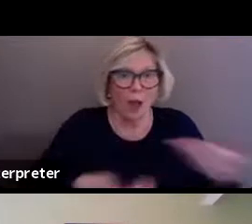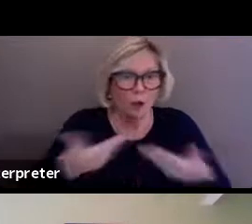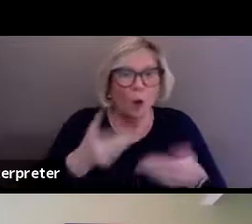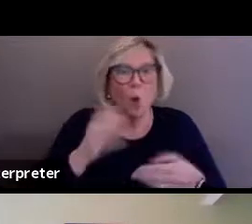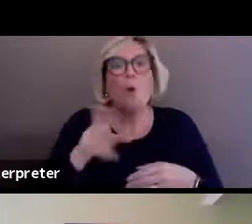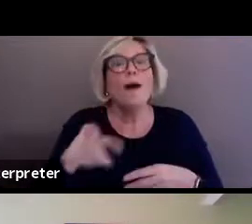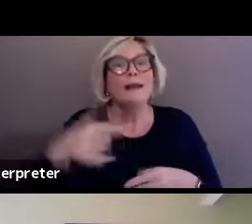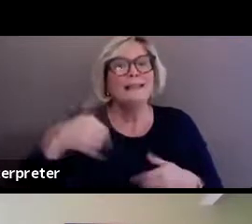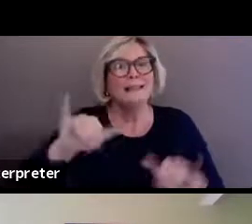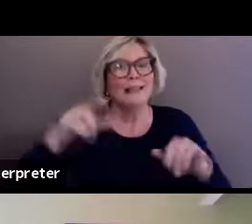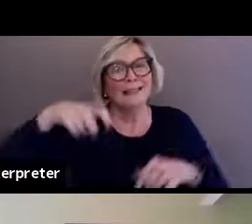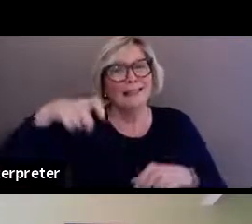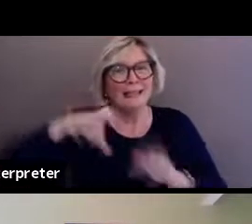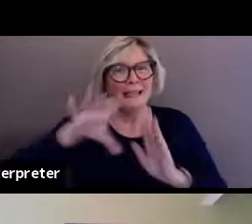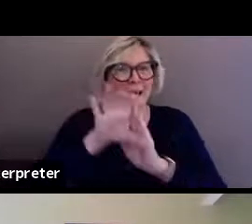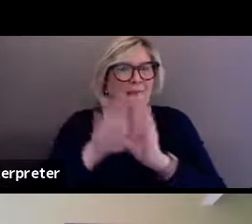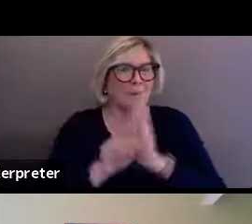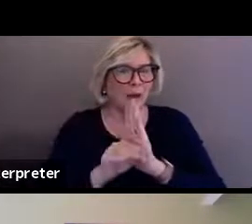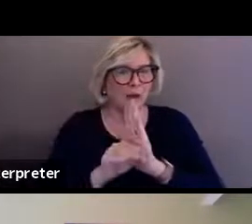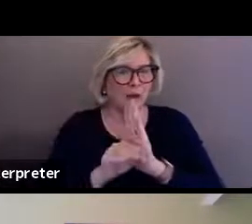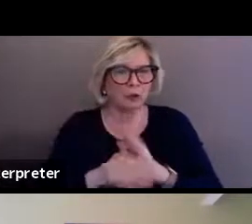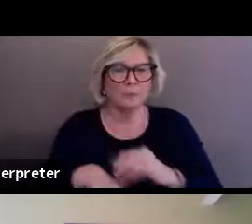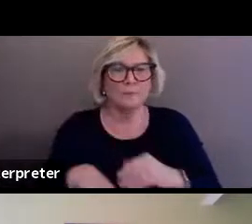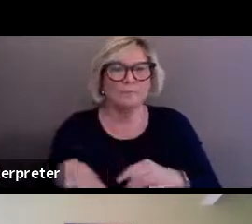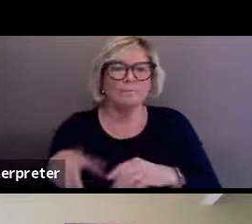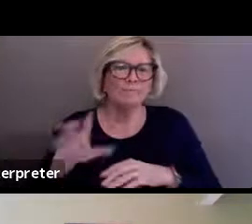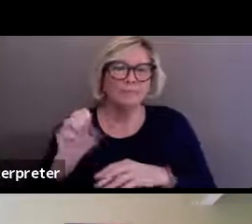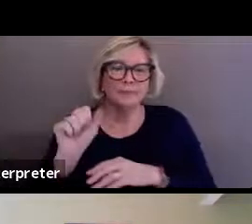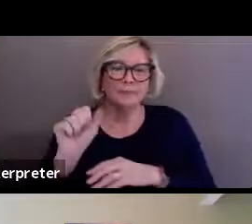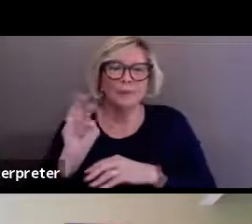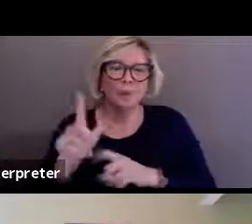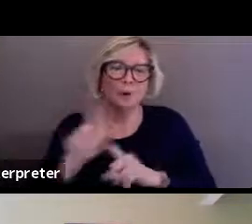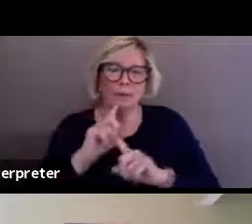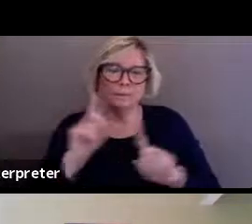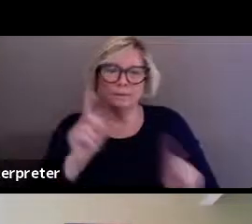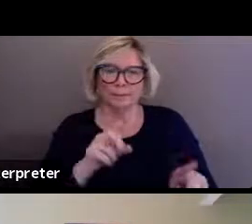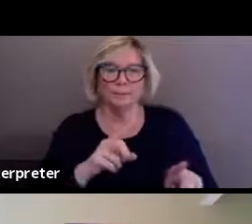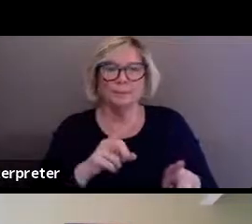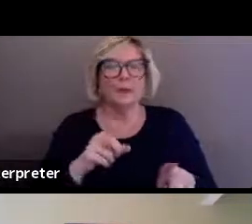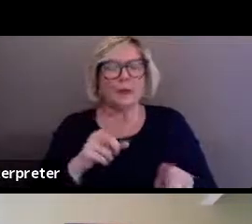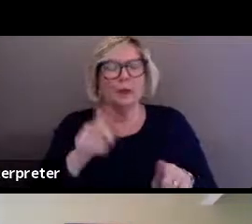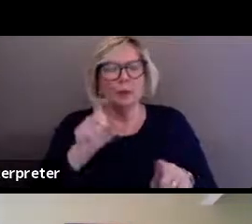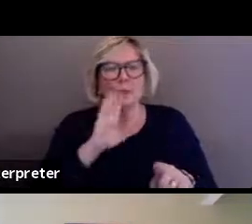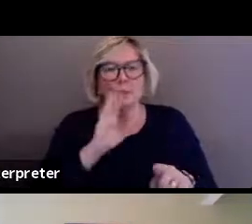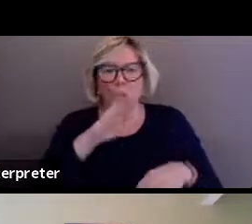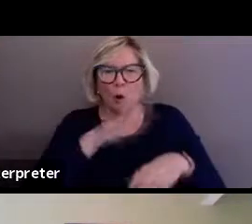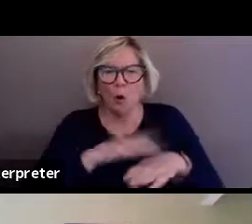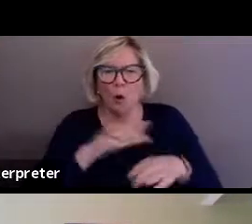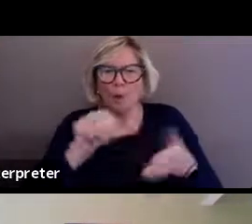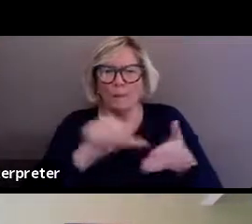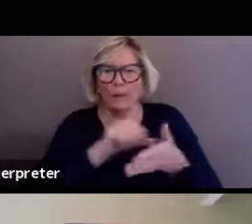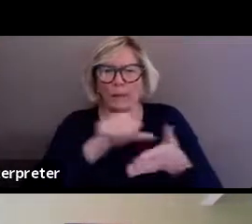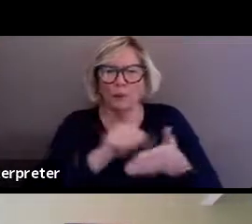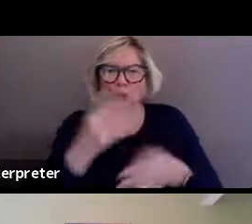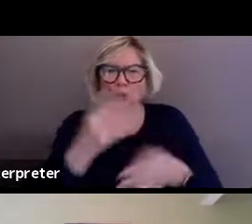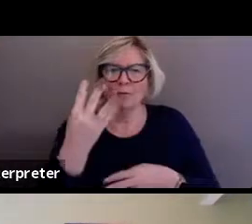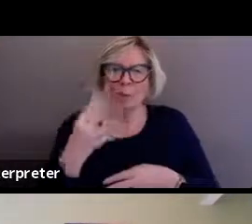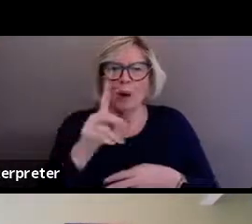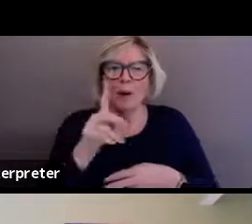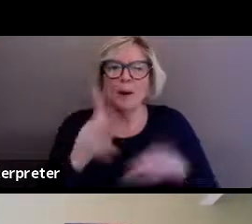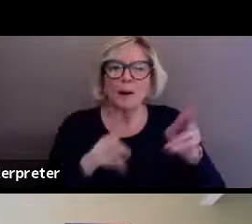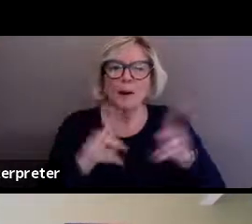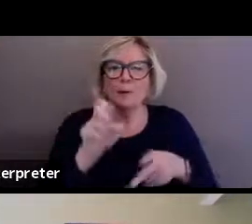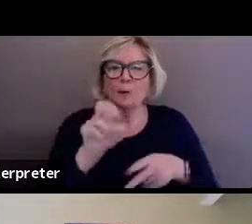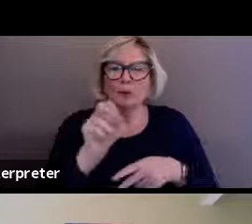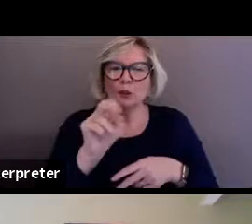I believe that should be on the page with the personnel data, page 4. It looks